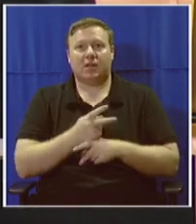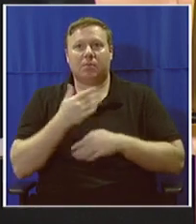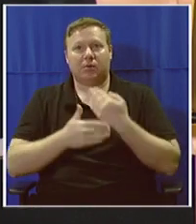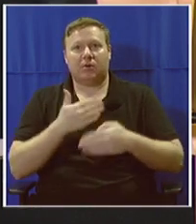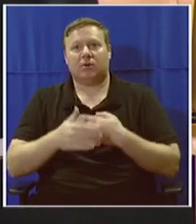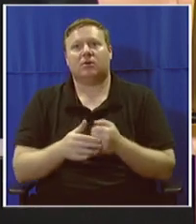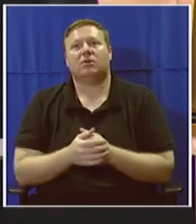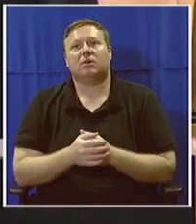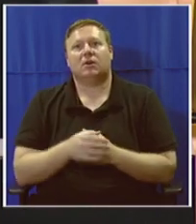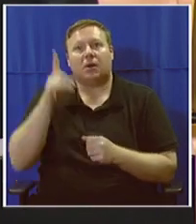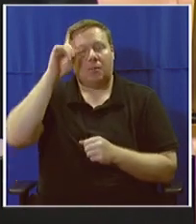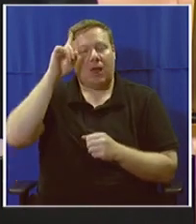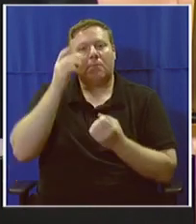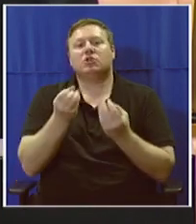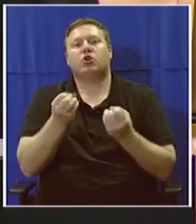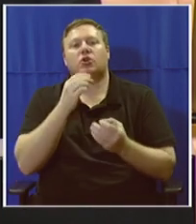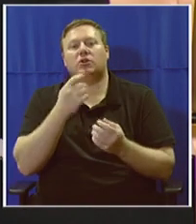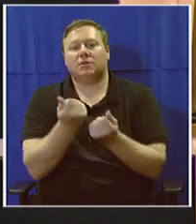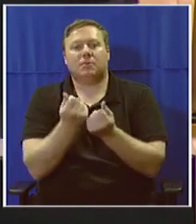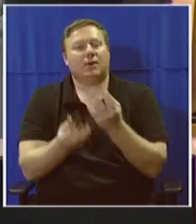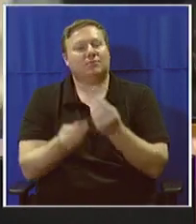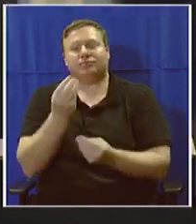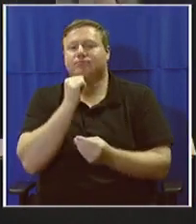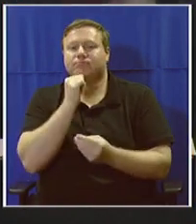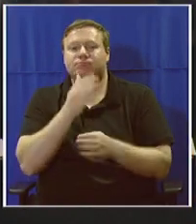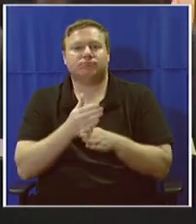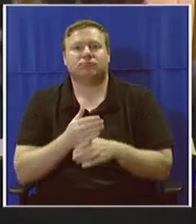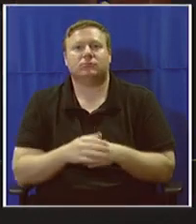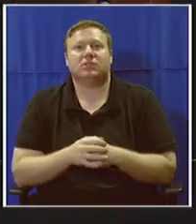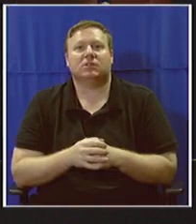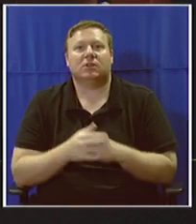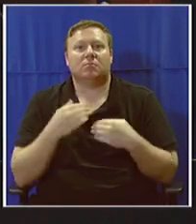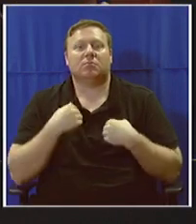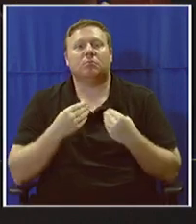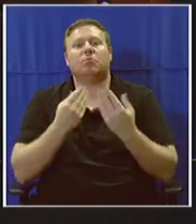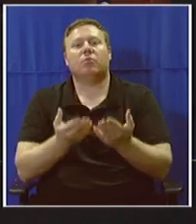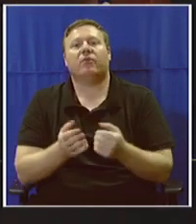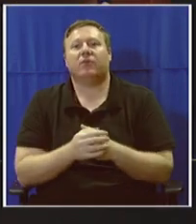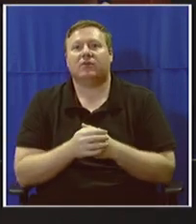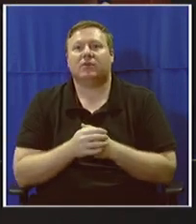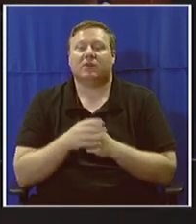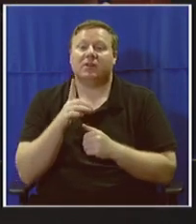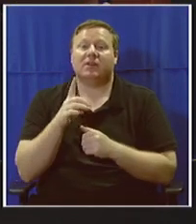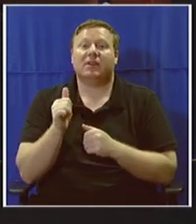economic gains of the black majority. I so move. Stokoze. DA.